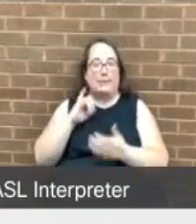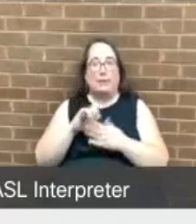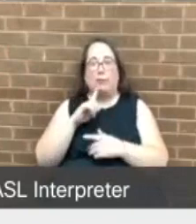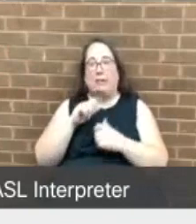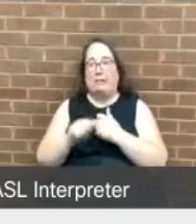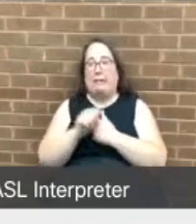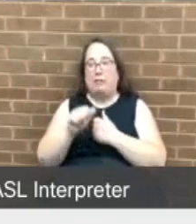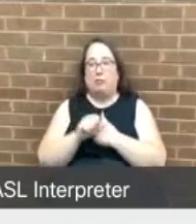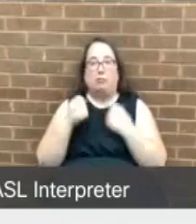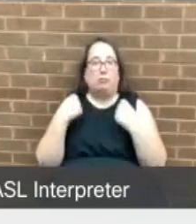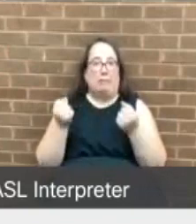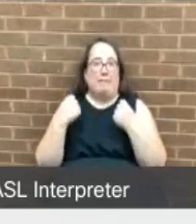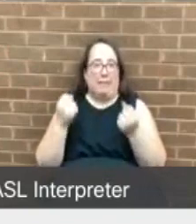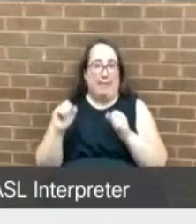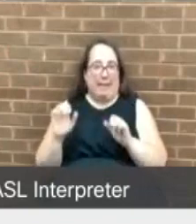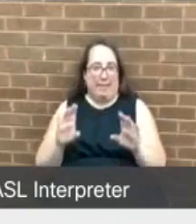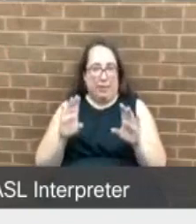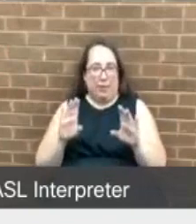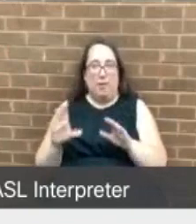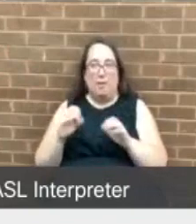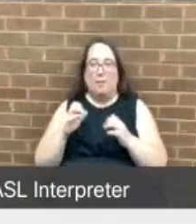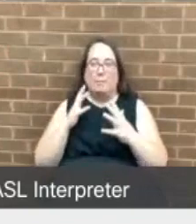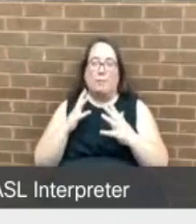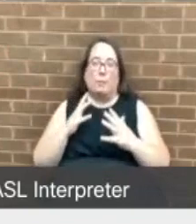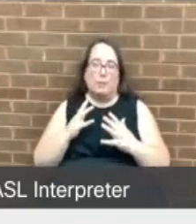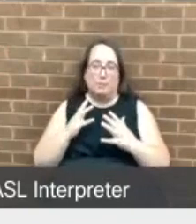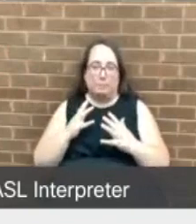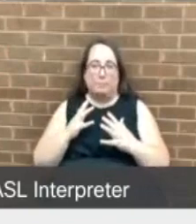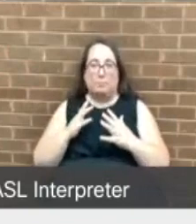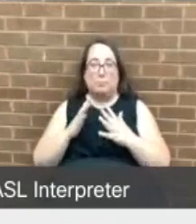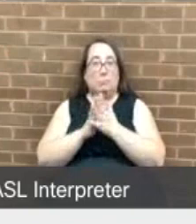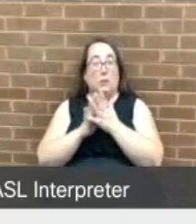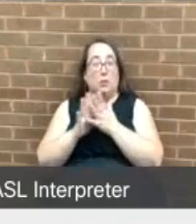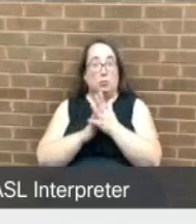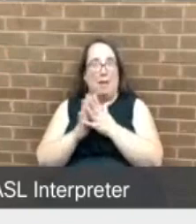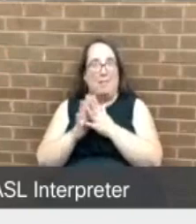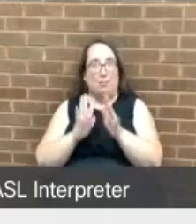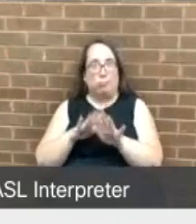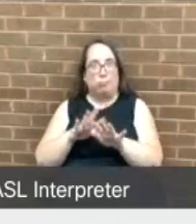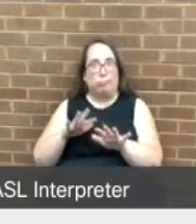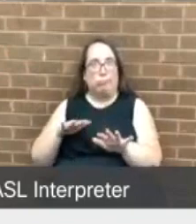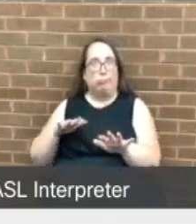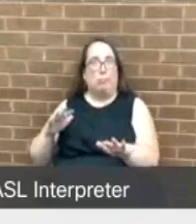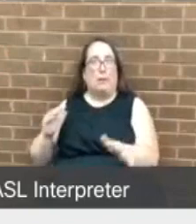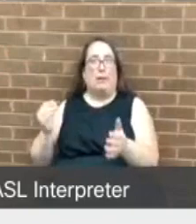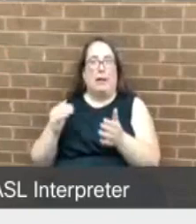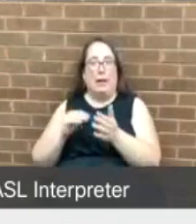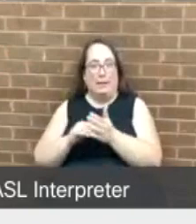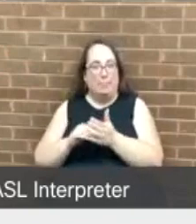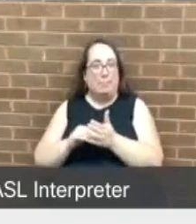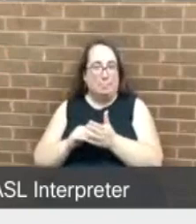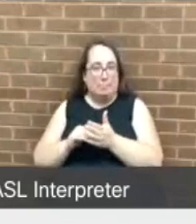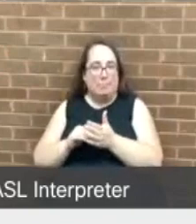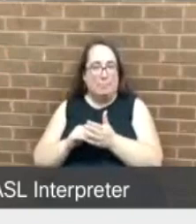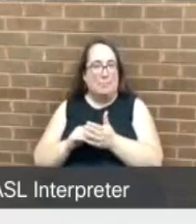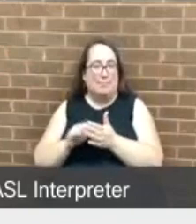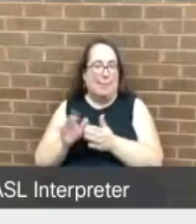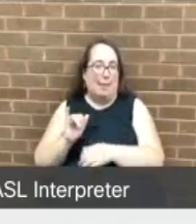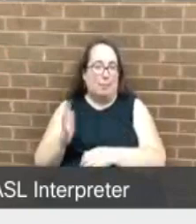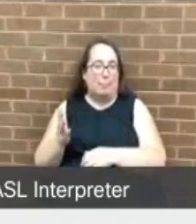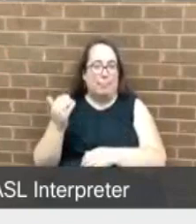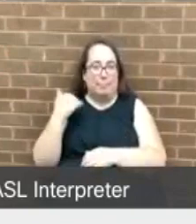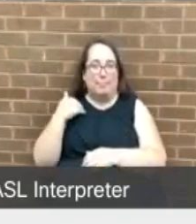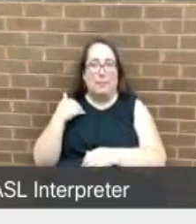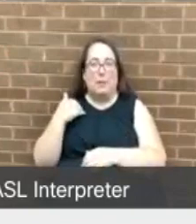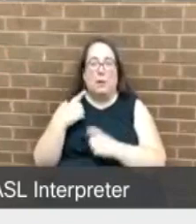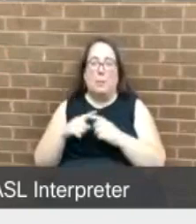dangerous driving behavior. And unfortunately, even though traffic is returning, as we heard, to those pre-pandemic levels, the speed is staying